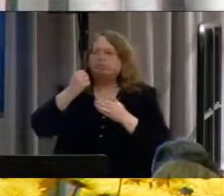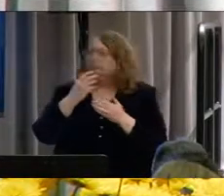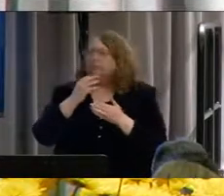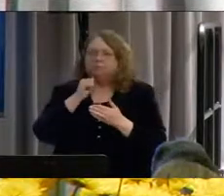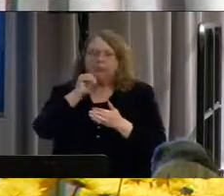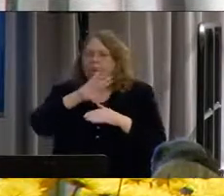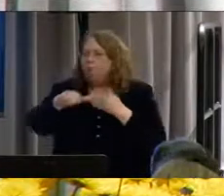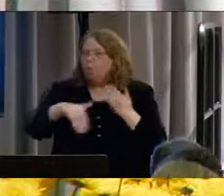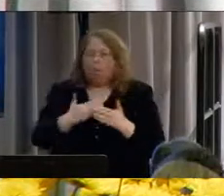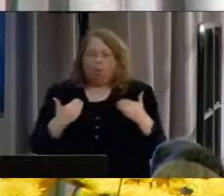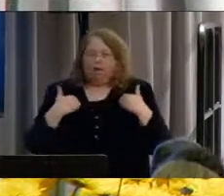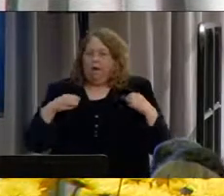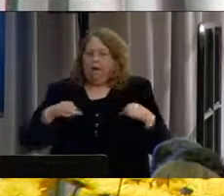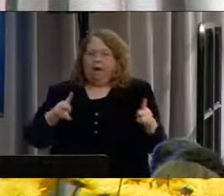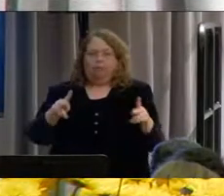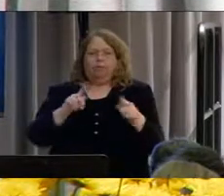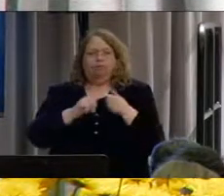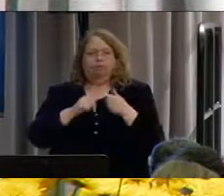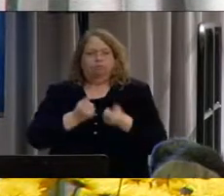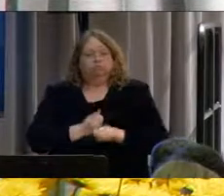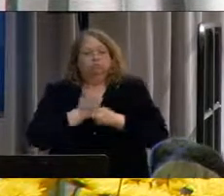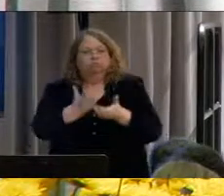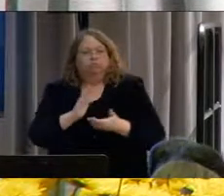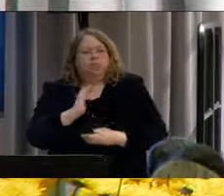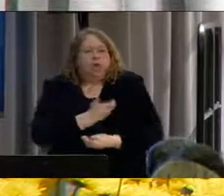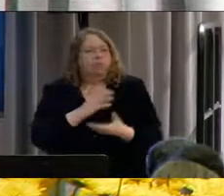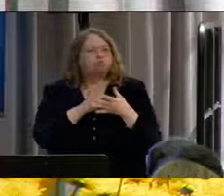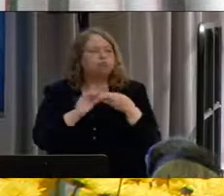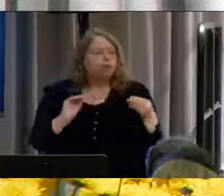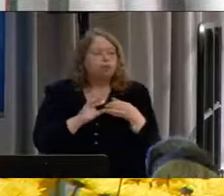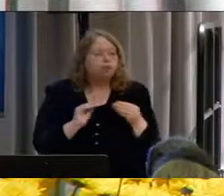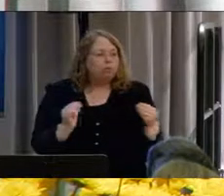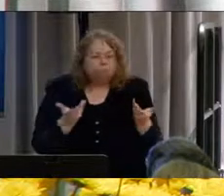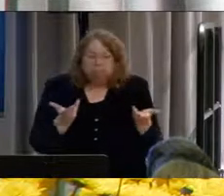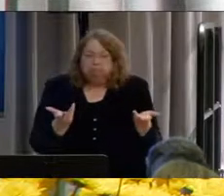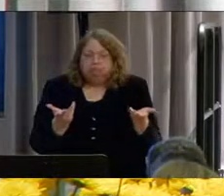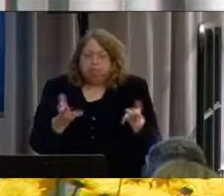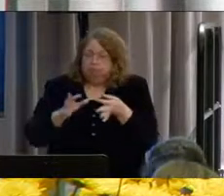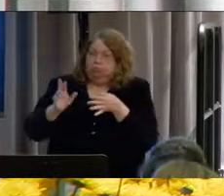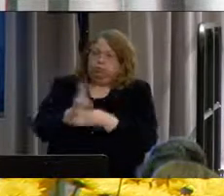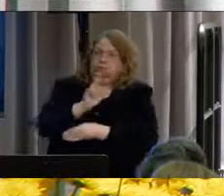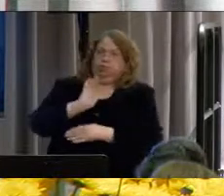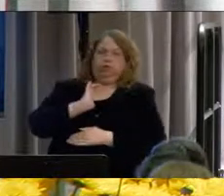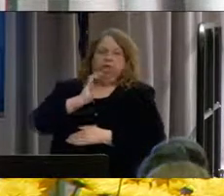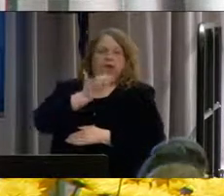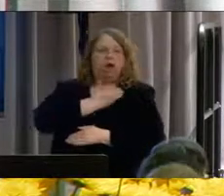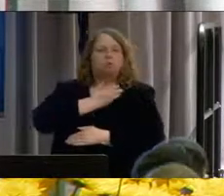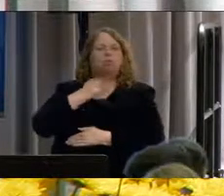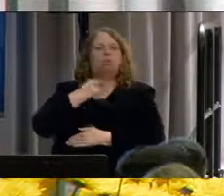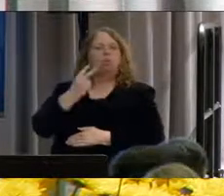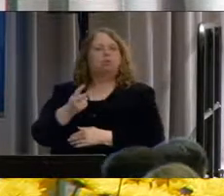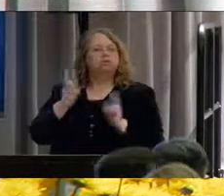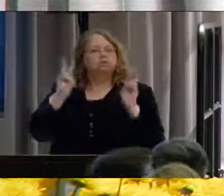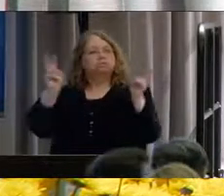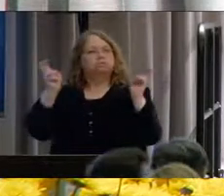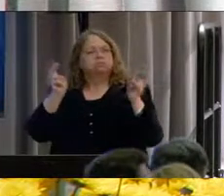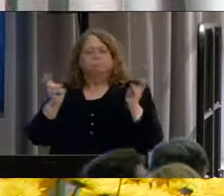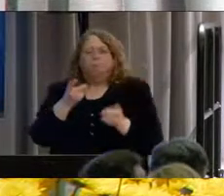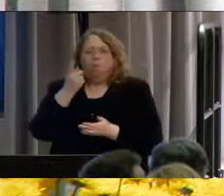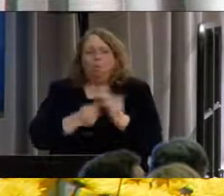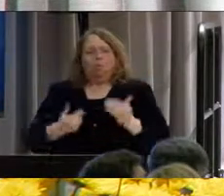a chance to tell our story and to use our voice in what we consider to be